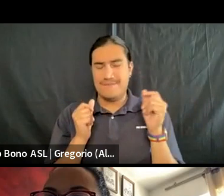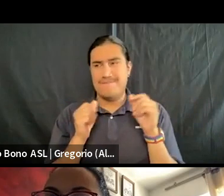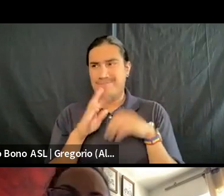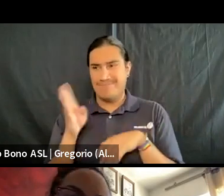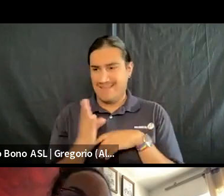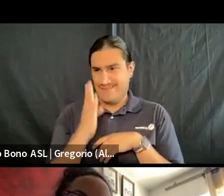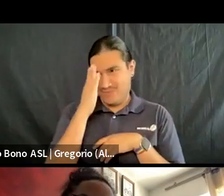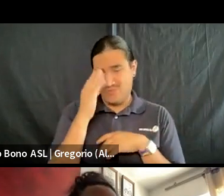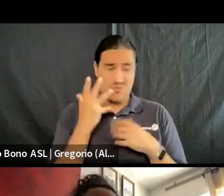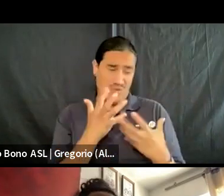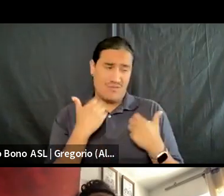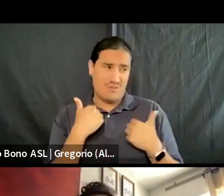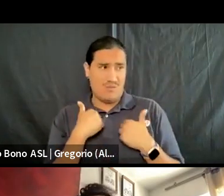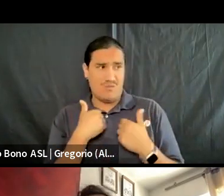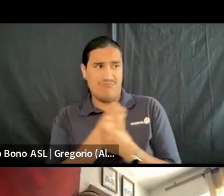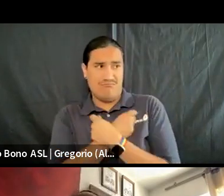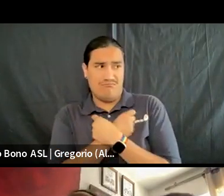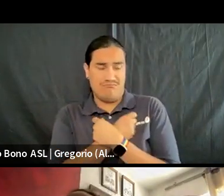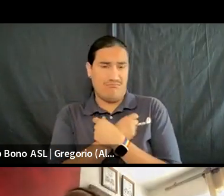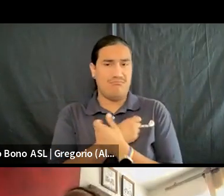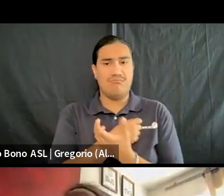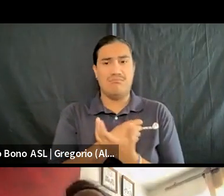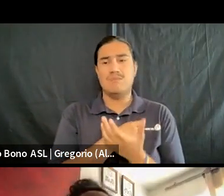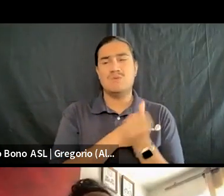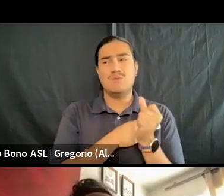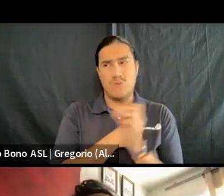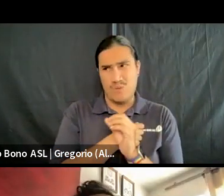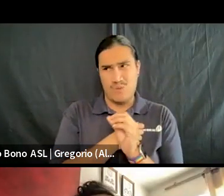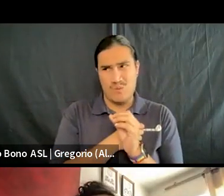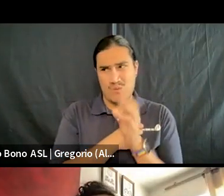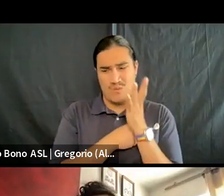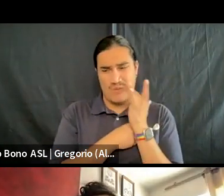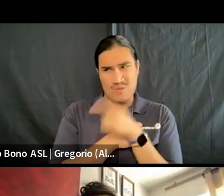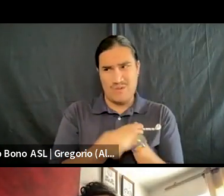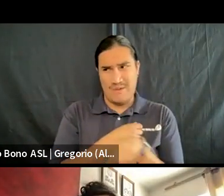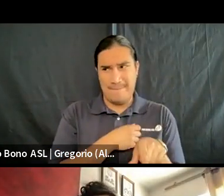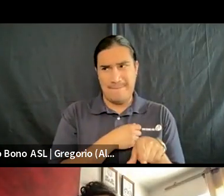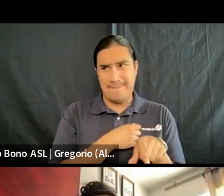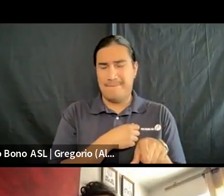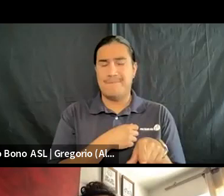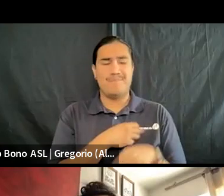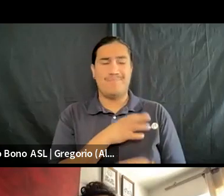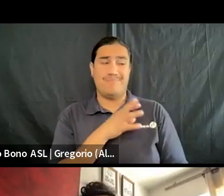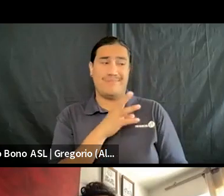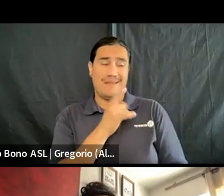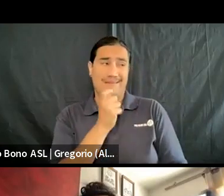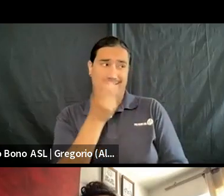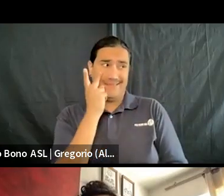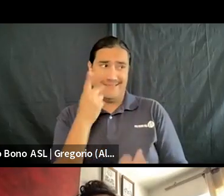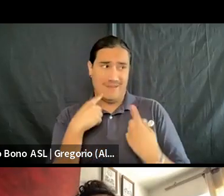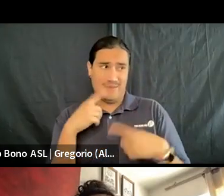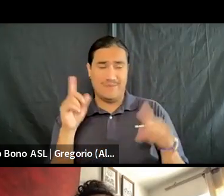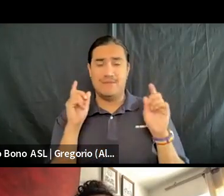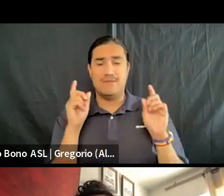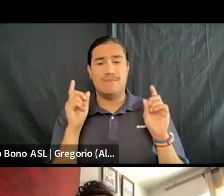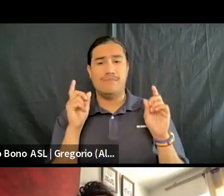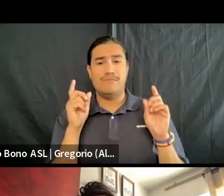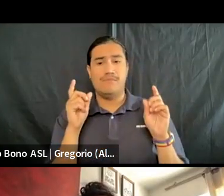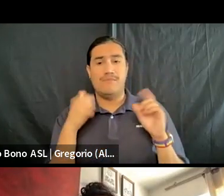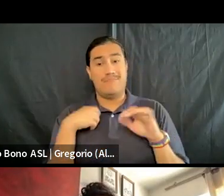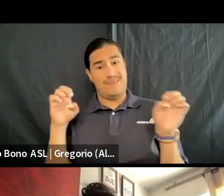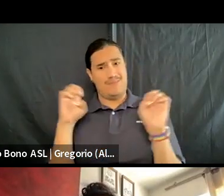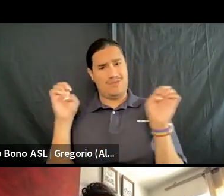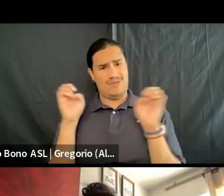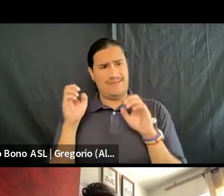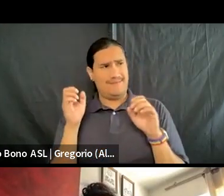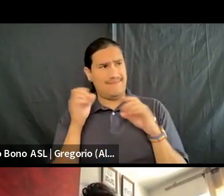never knew you wanted to hug me. So why did you come here then? I didn't see an announcement. I got an emergency